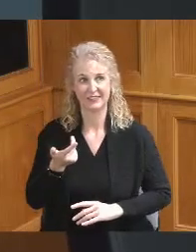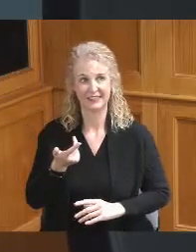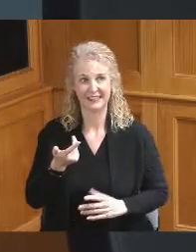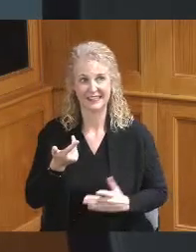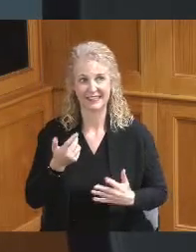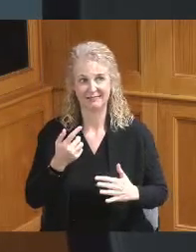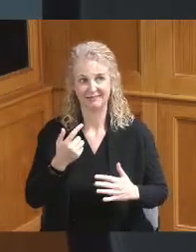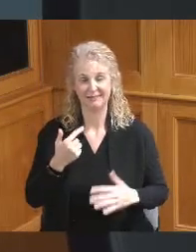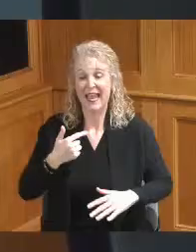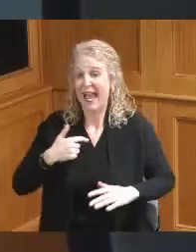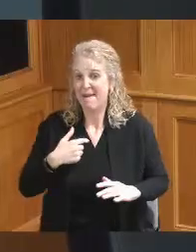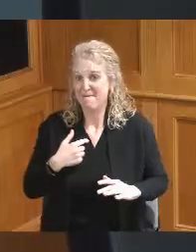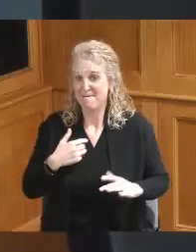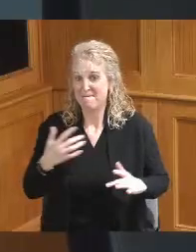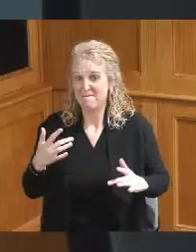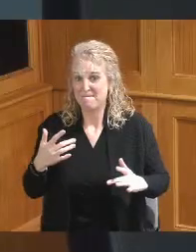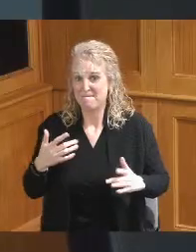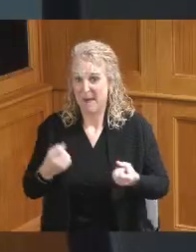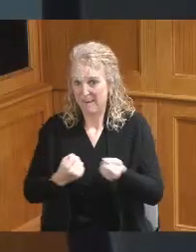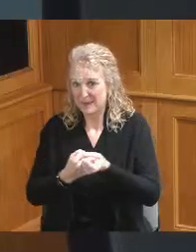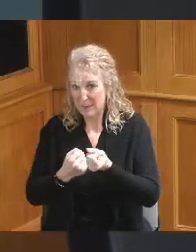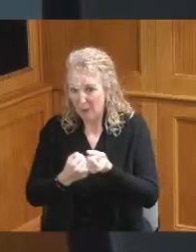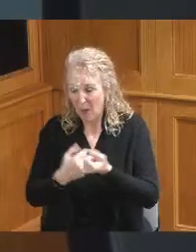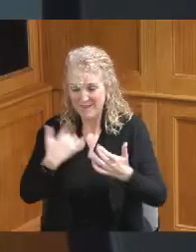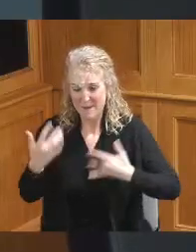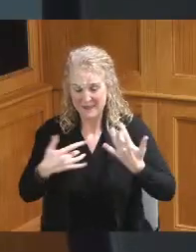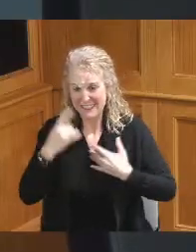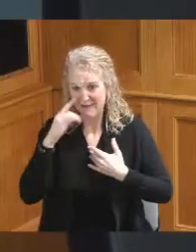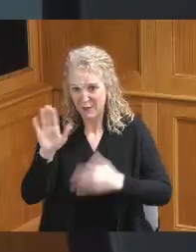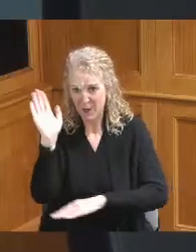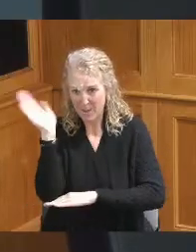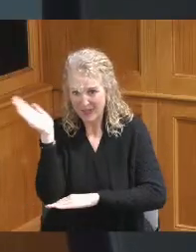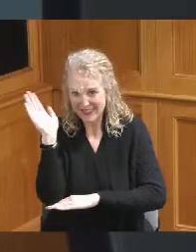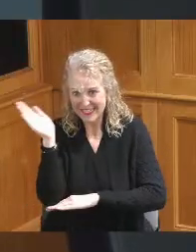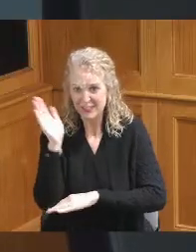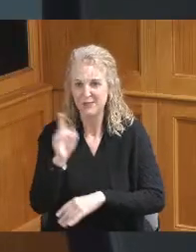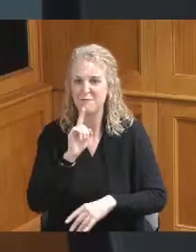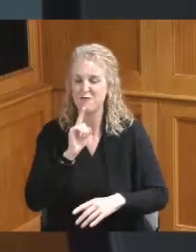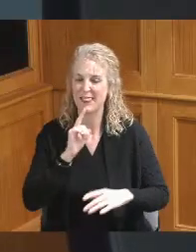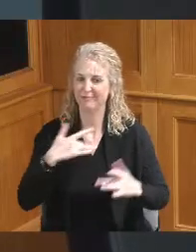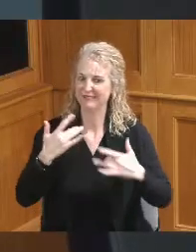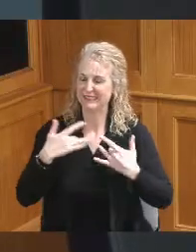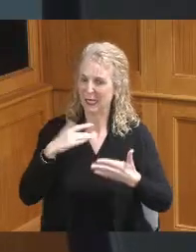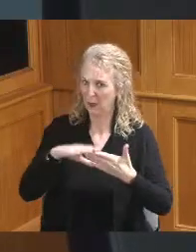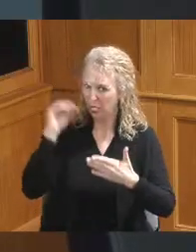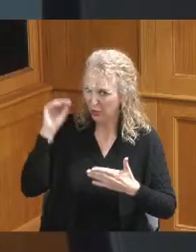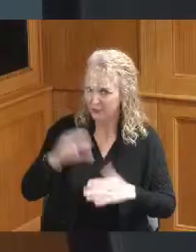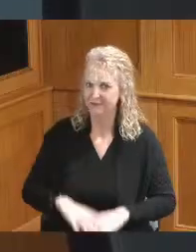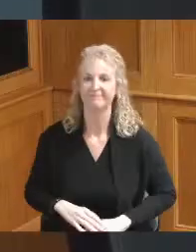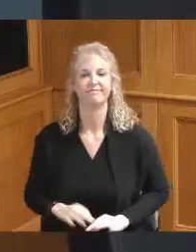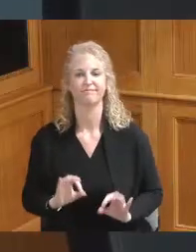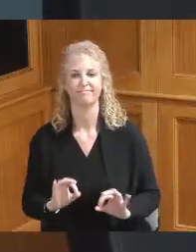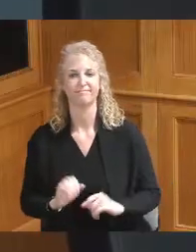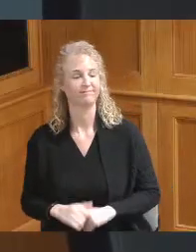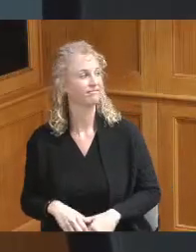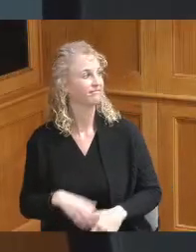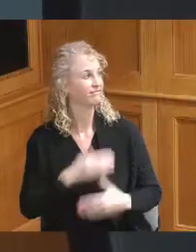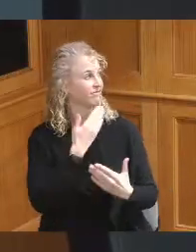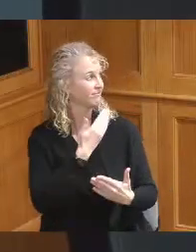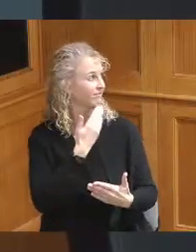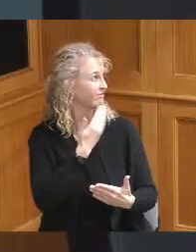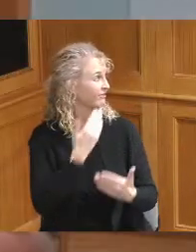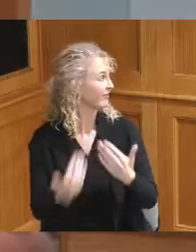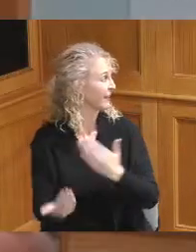speak for the others, I will say I'm generally supportive, I'm pretty excited about this, but really looking forward to the presentation. Thank you, and good